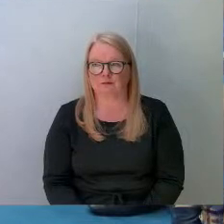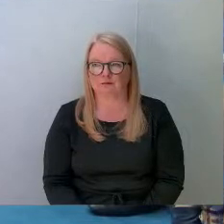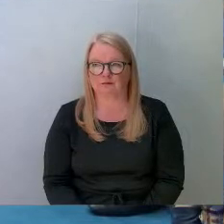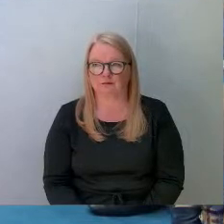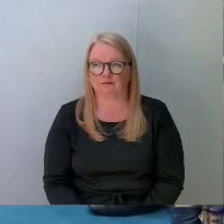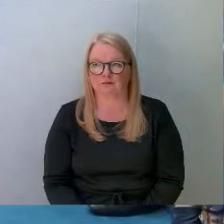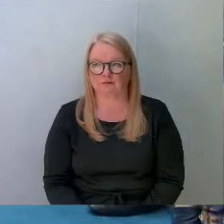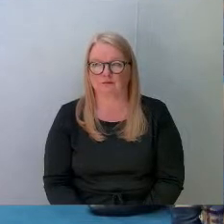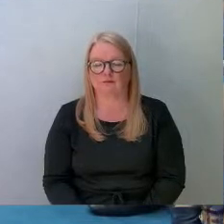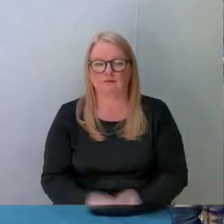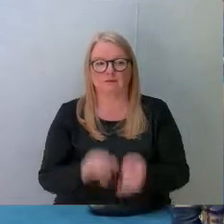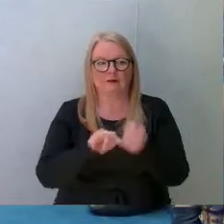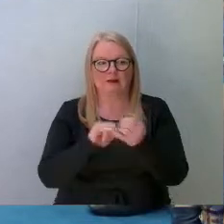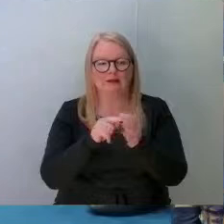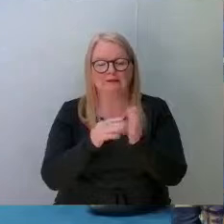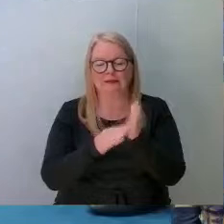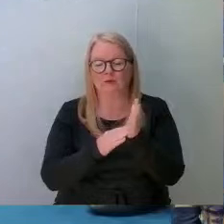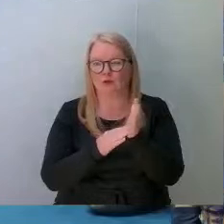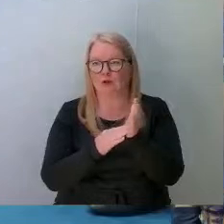Samuel Lalondrel.